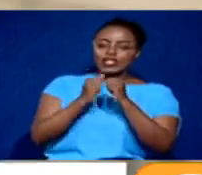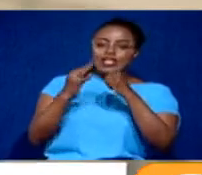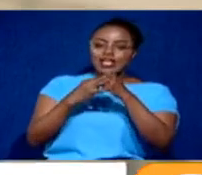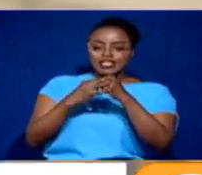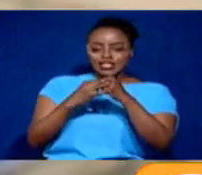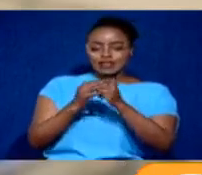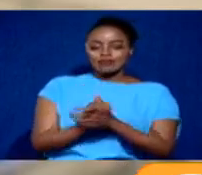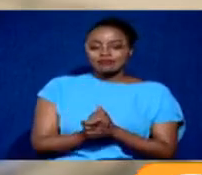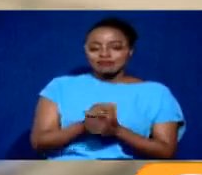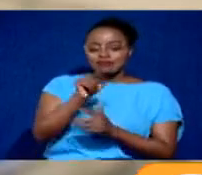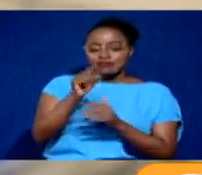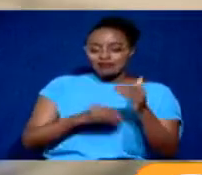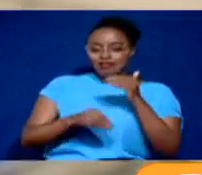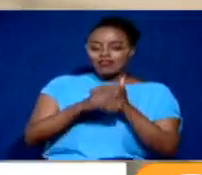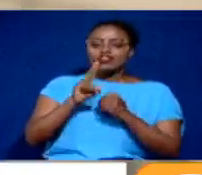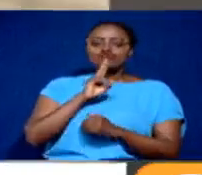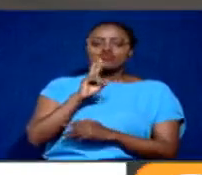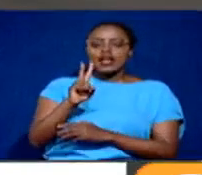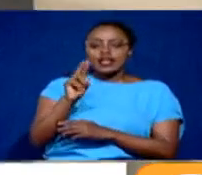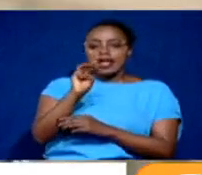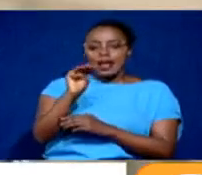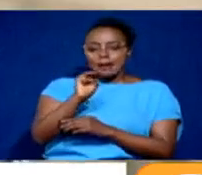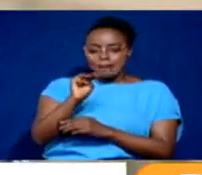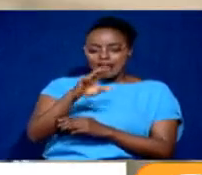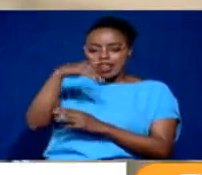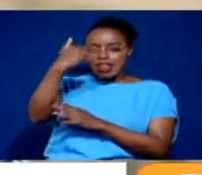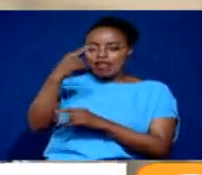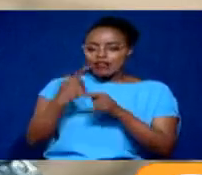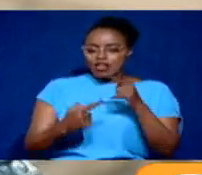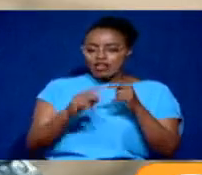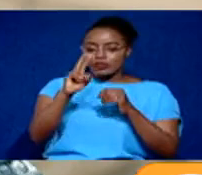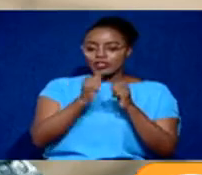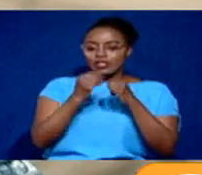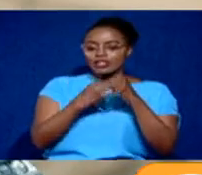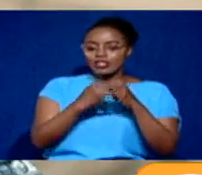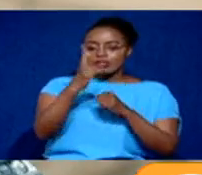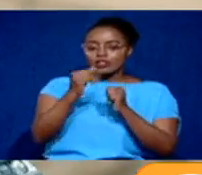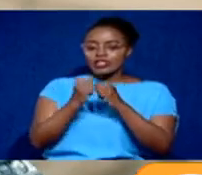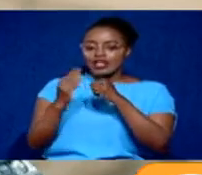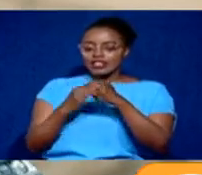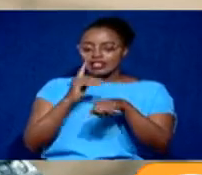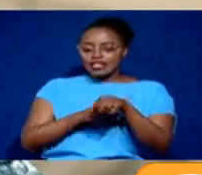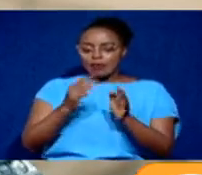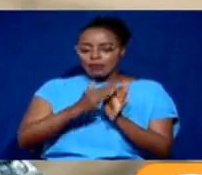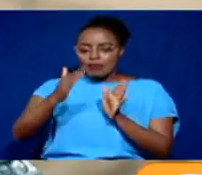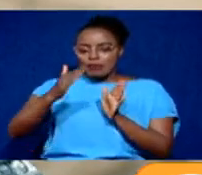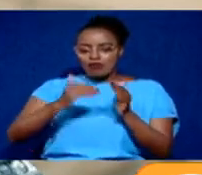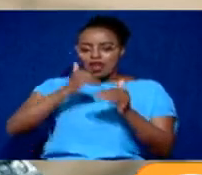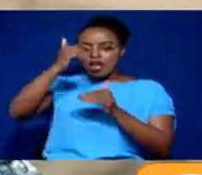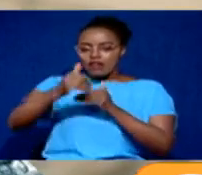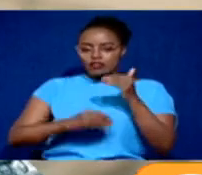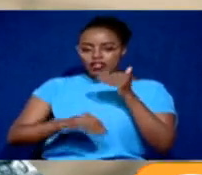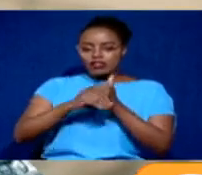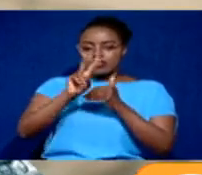2015-2016, 2016-2017, and 2017-2018. Well, this increased to 200 million annually in the 2018-2019 period after the addition